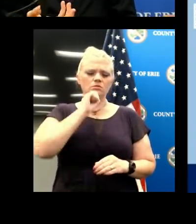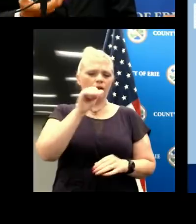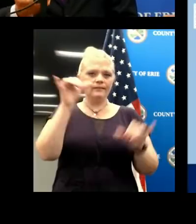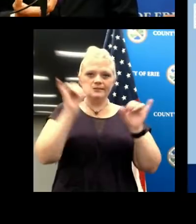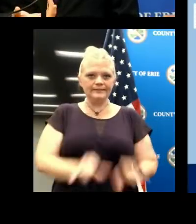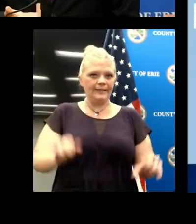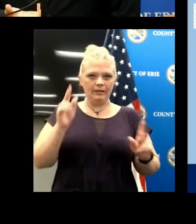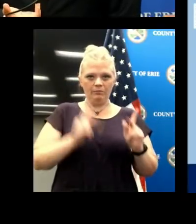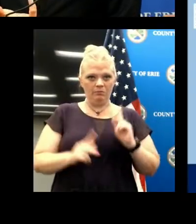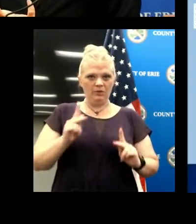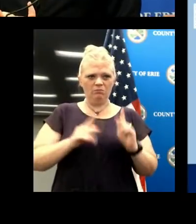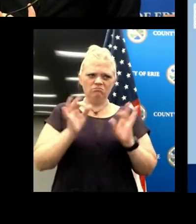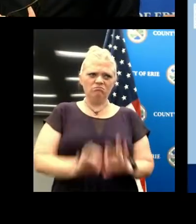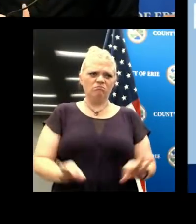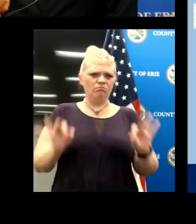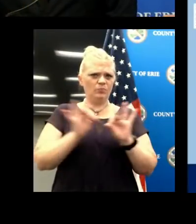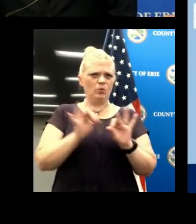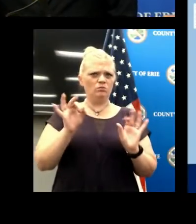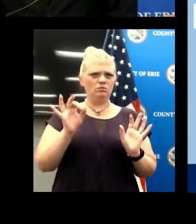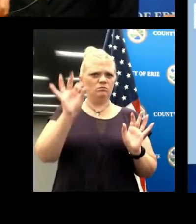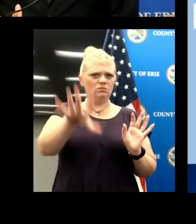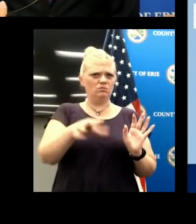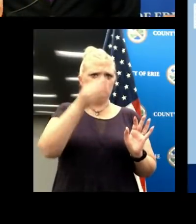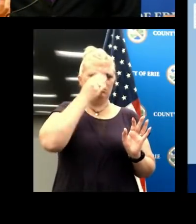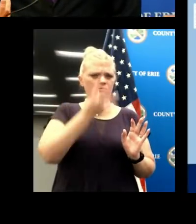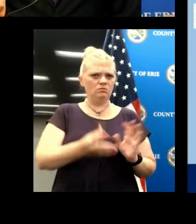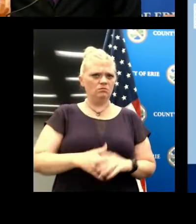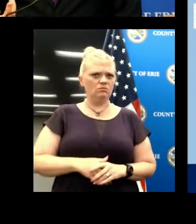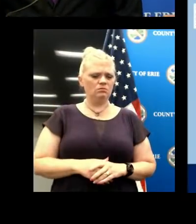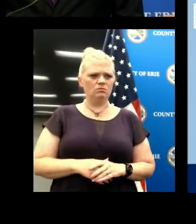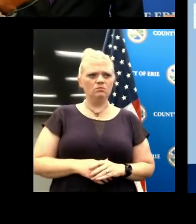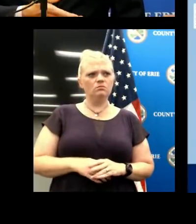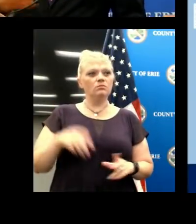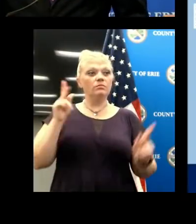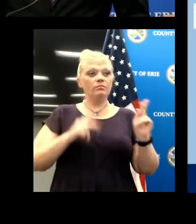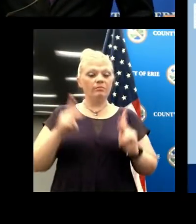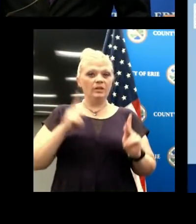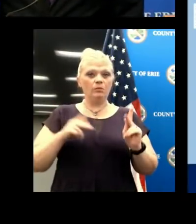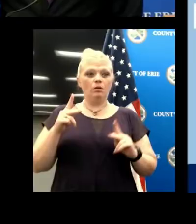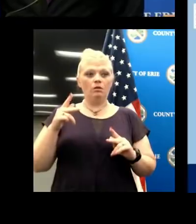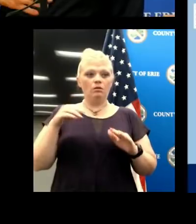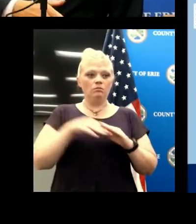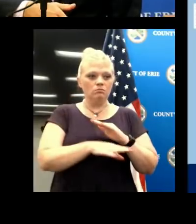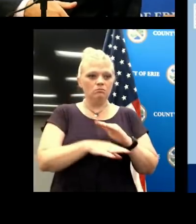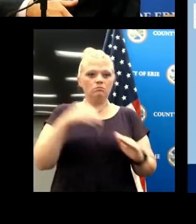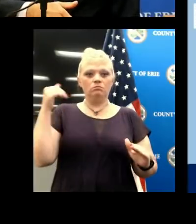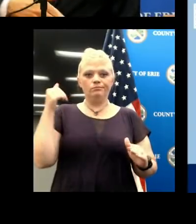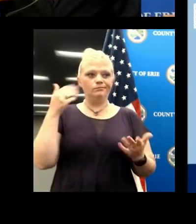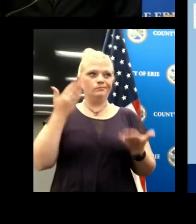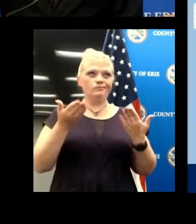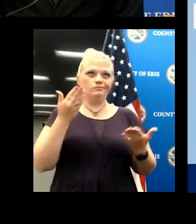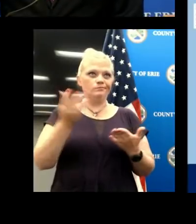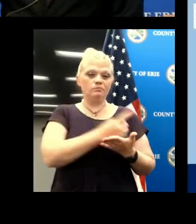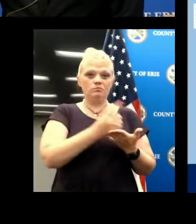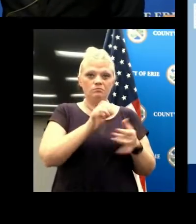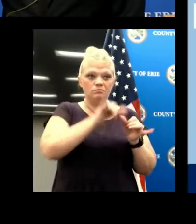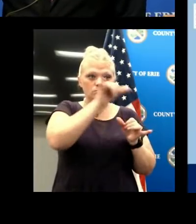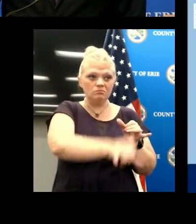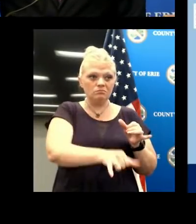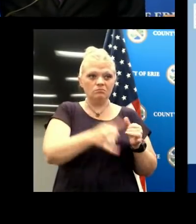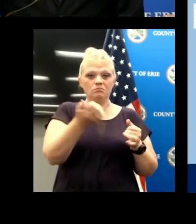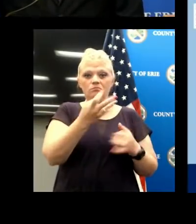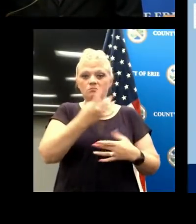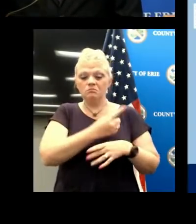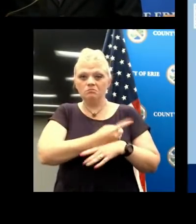people. I think it's important to note that. These are people who are coming in and out, sometimes there for maybe a week, sometimes only a few